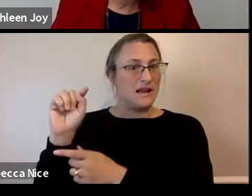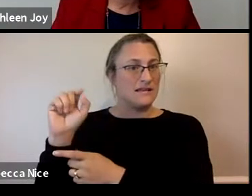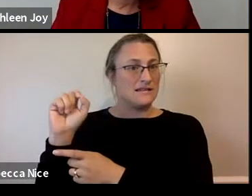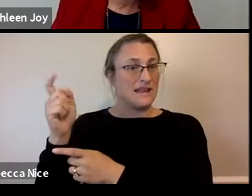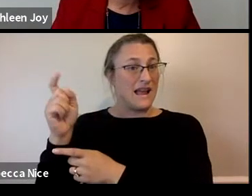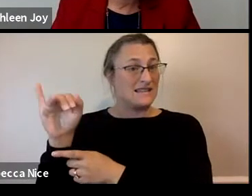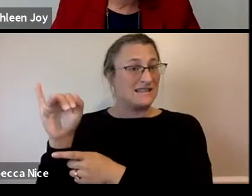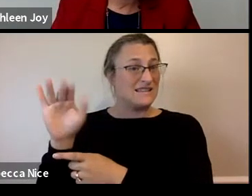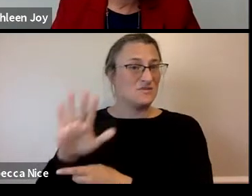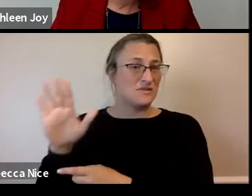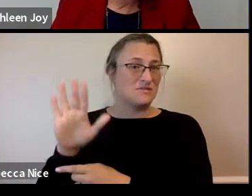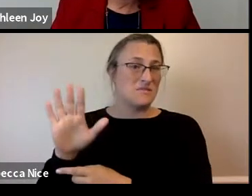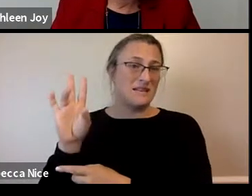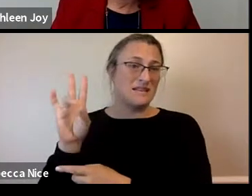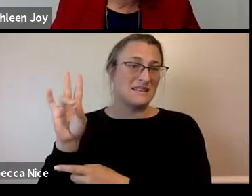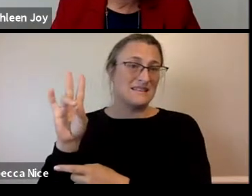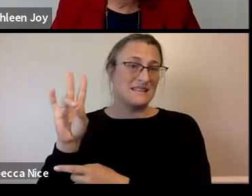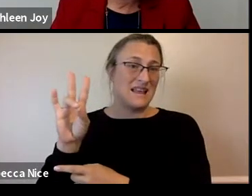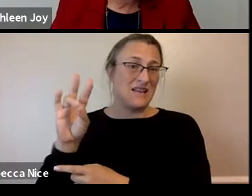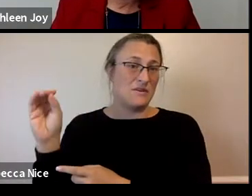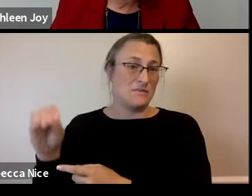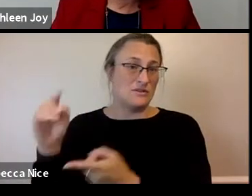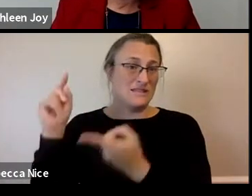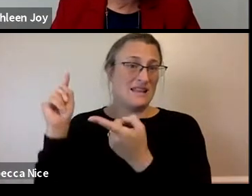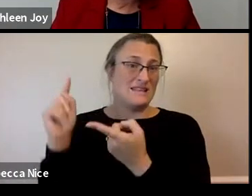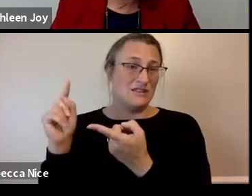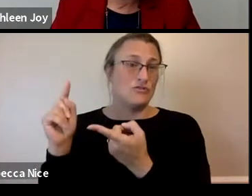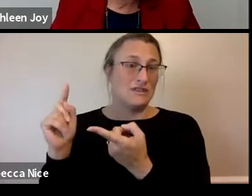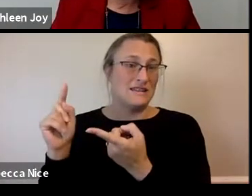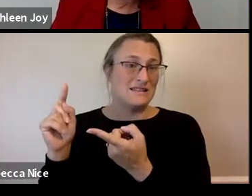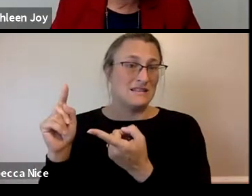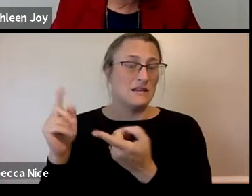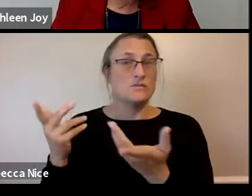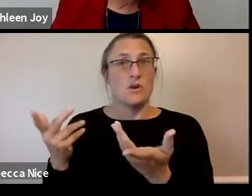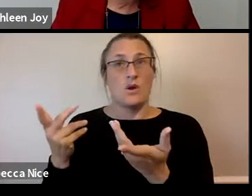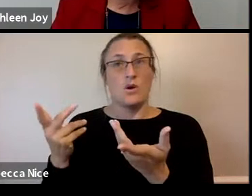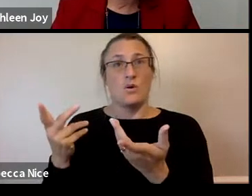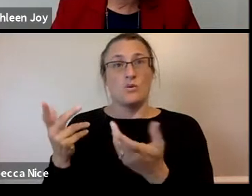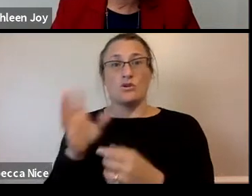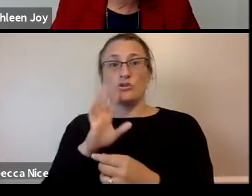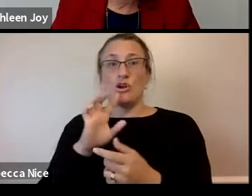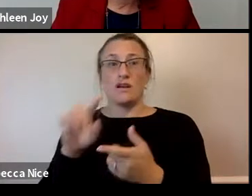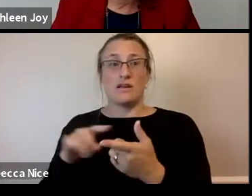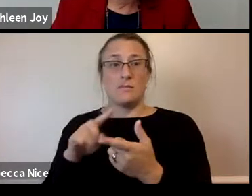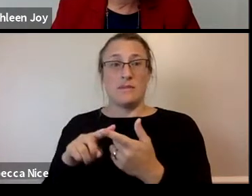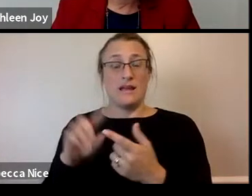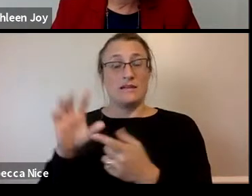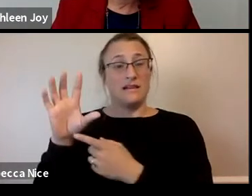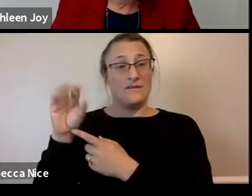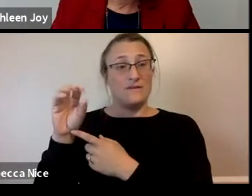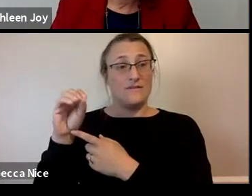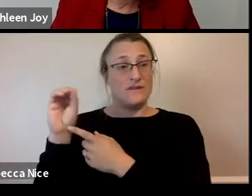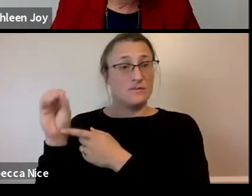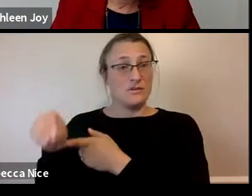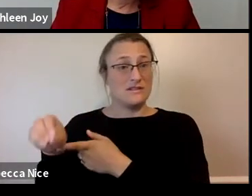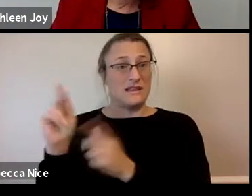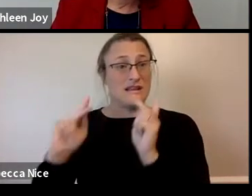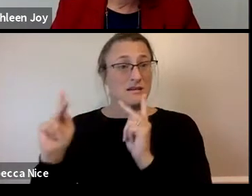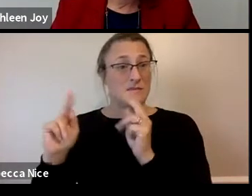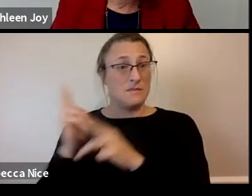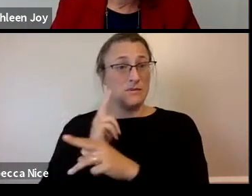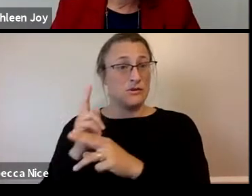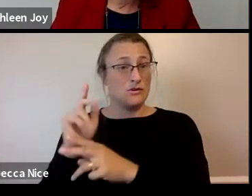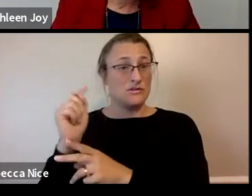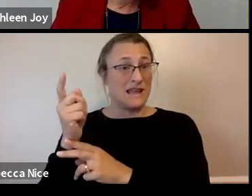about 7% decrease. So it would go from about a 50% share of passengers using taxis to